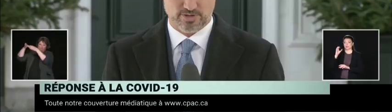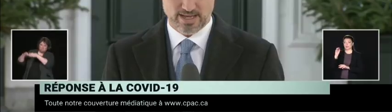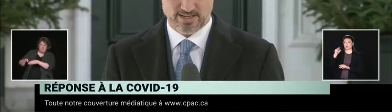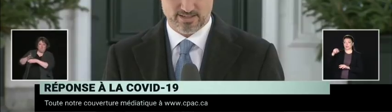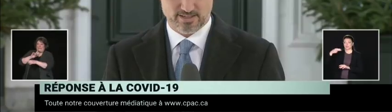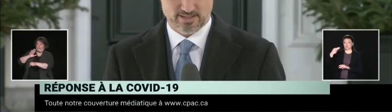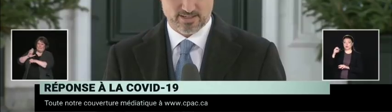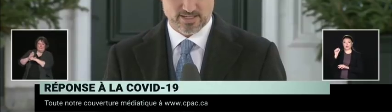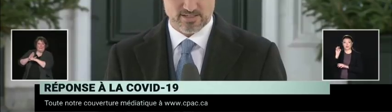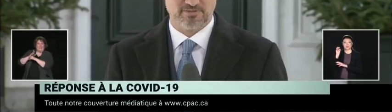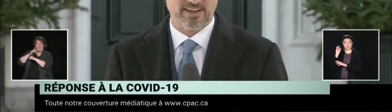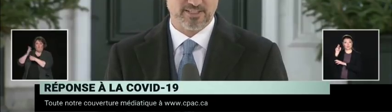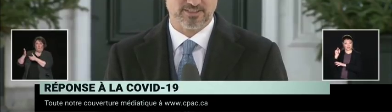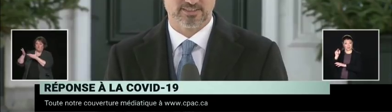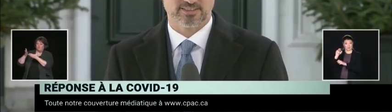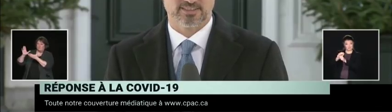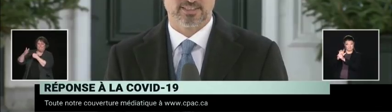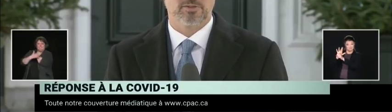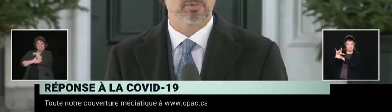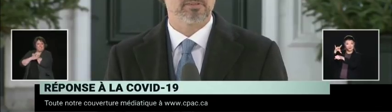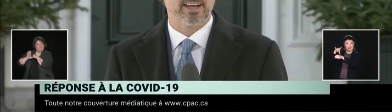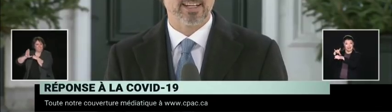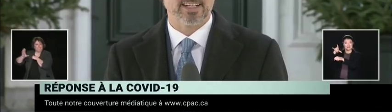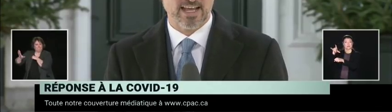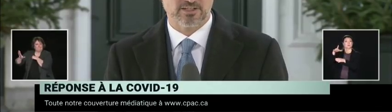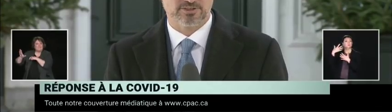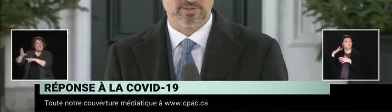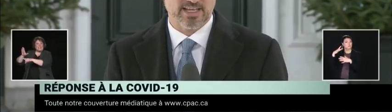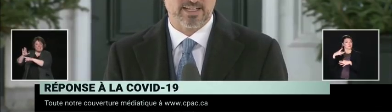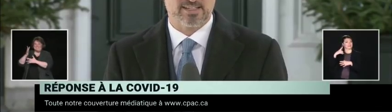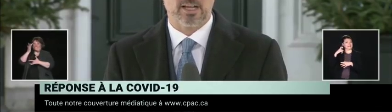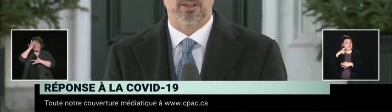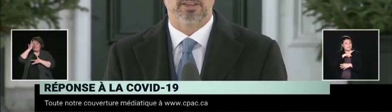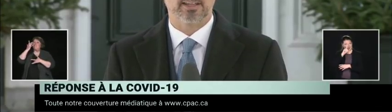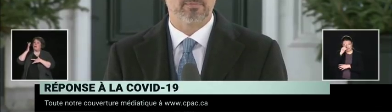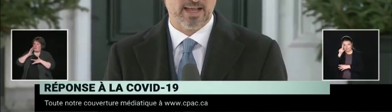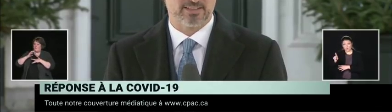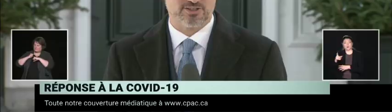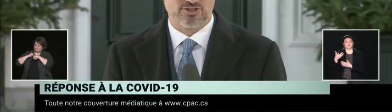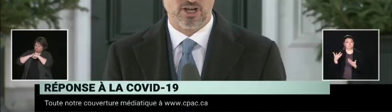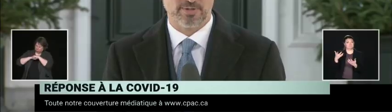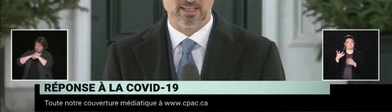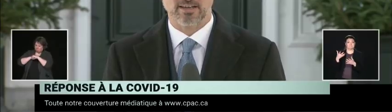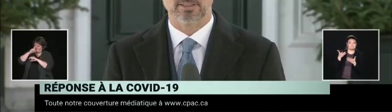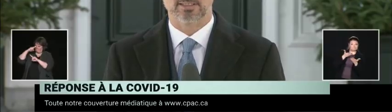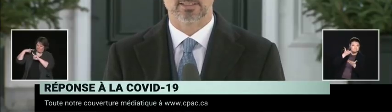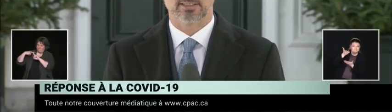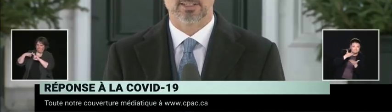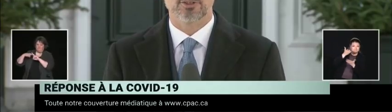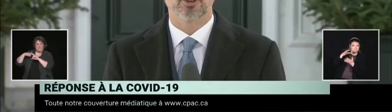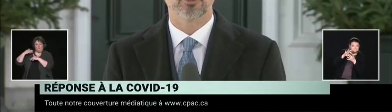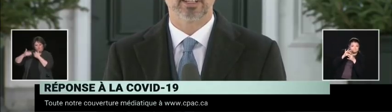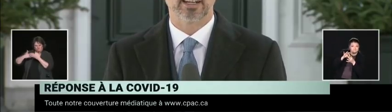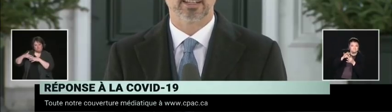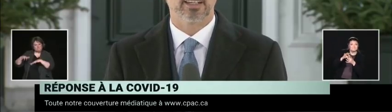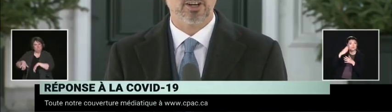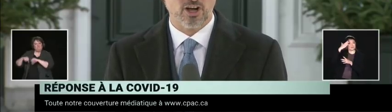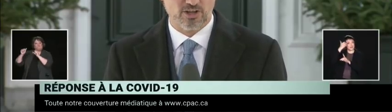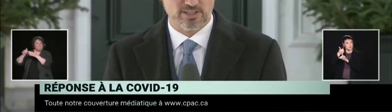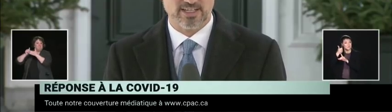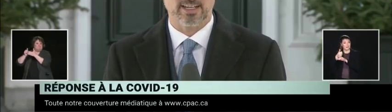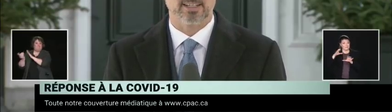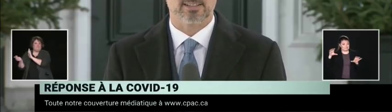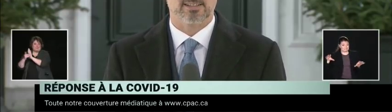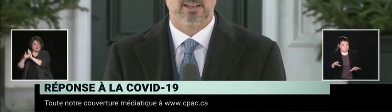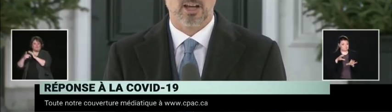of the UK. He's a fighter, and he will be fighting now to regain his health and get back to the job he loves. Sophie and I and